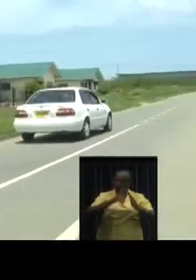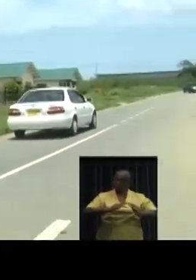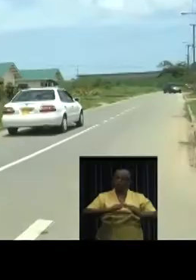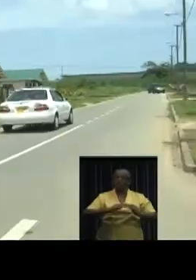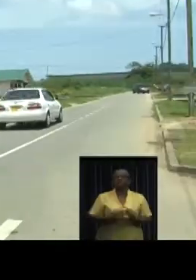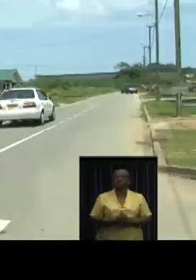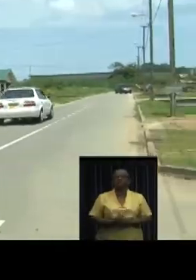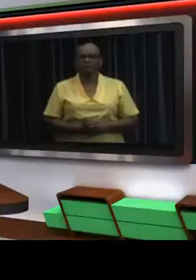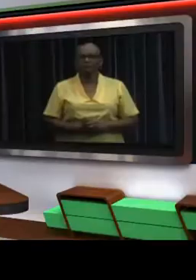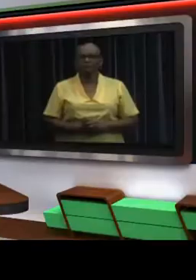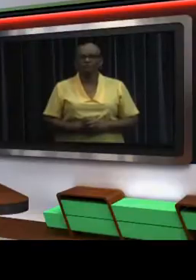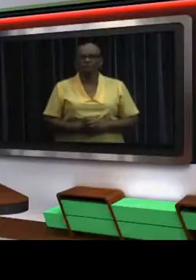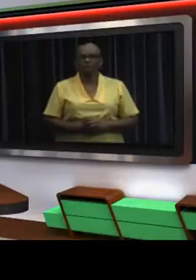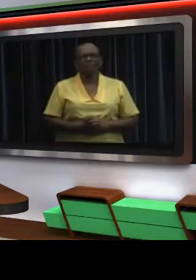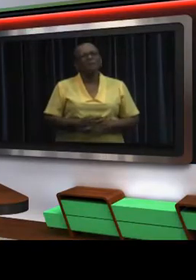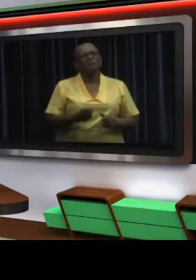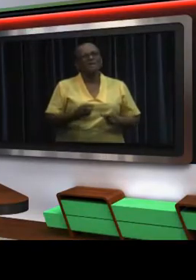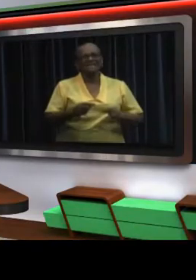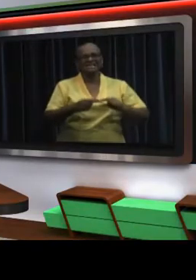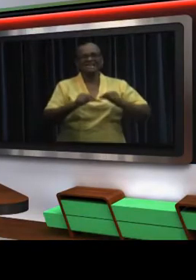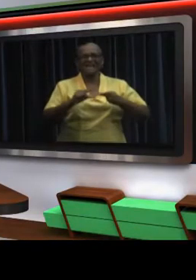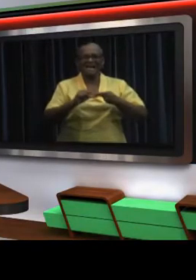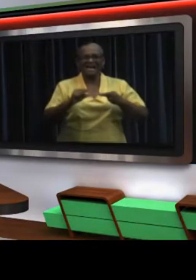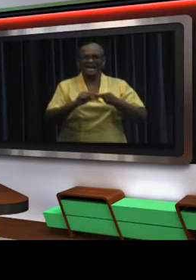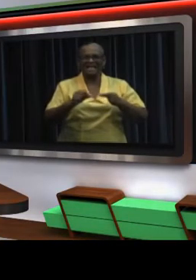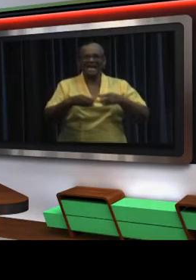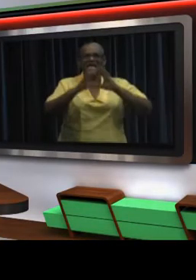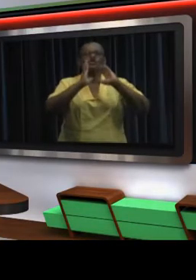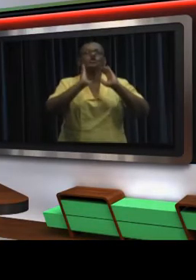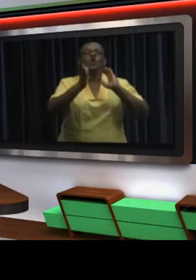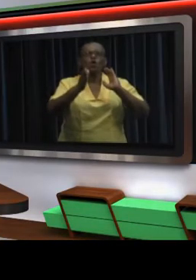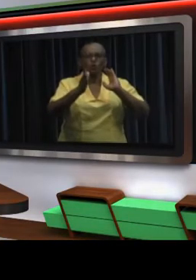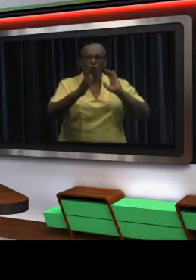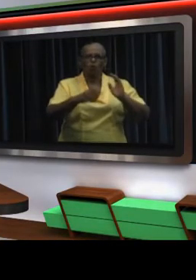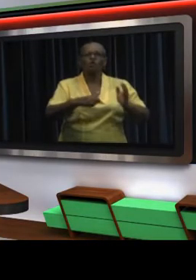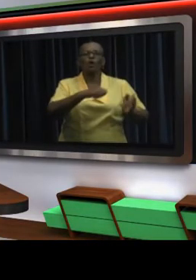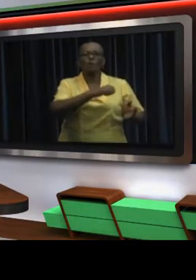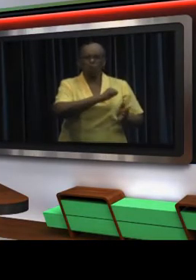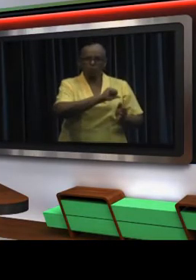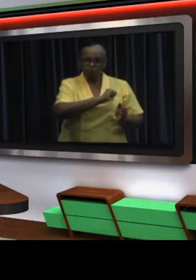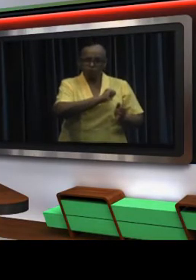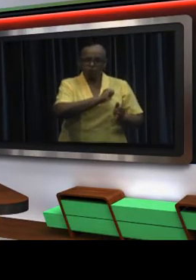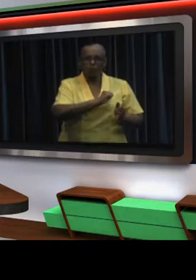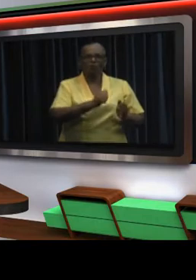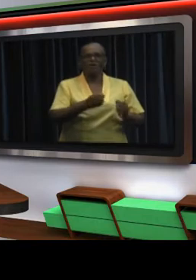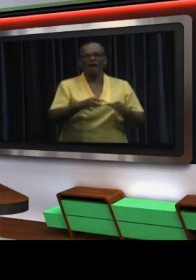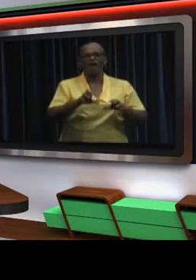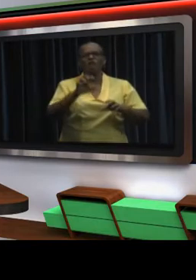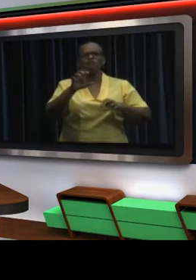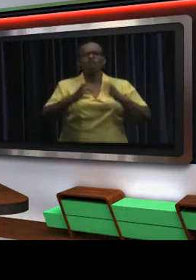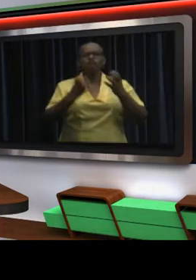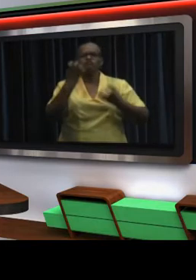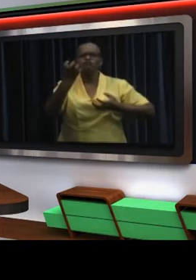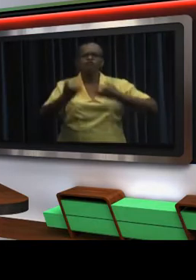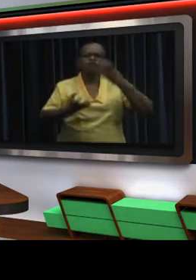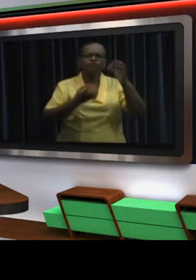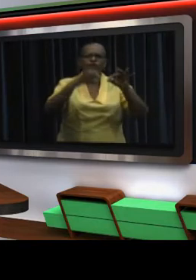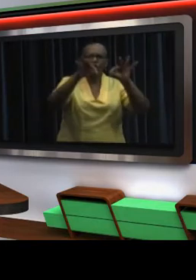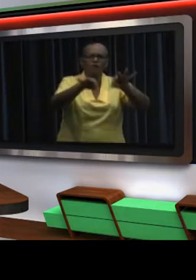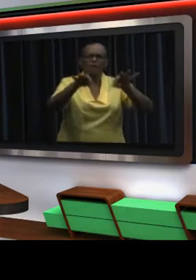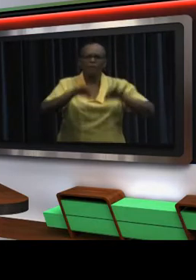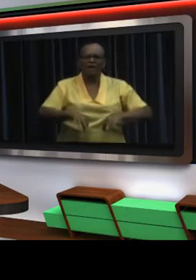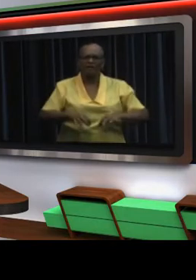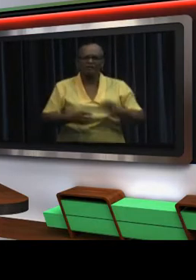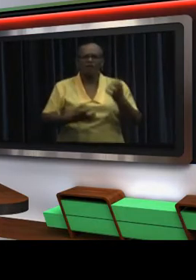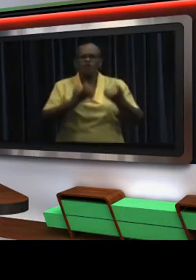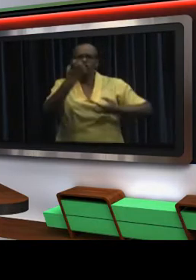empty homes. Most of Koroni's rice farmers have switched to fruit growing. They have done